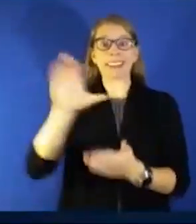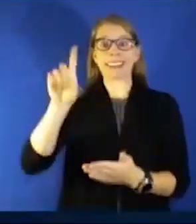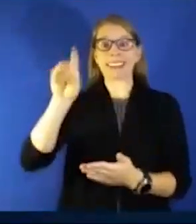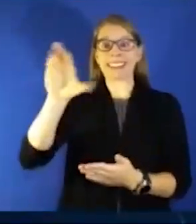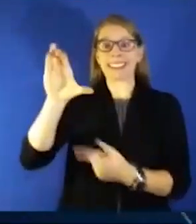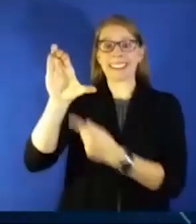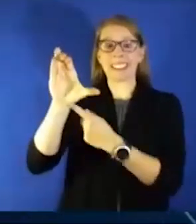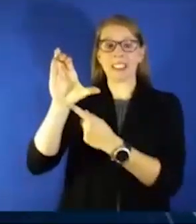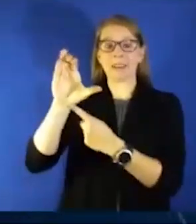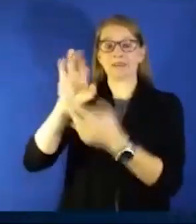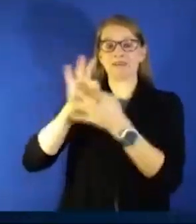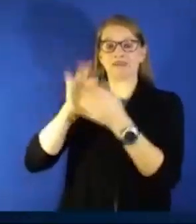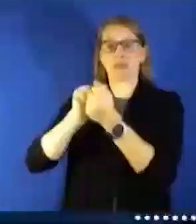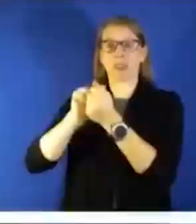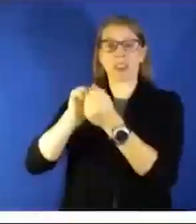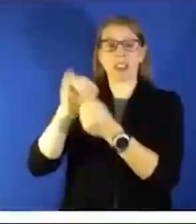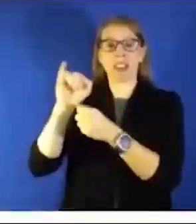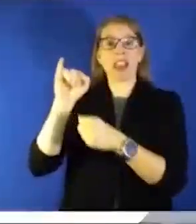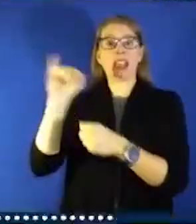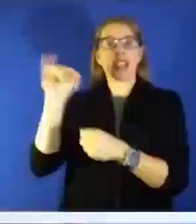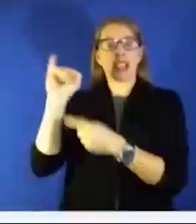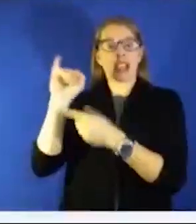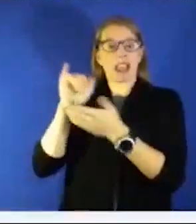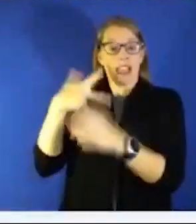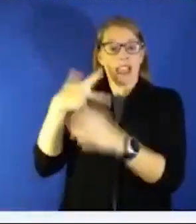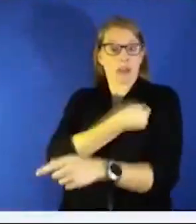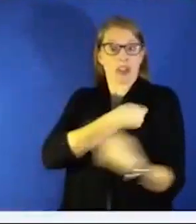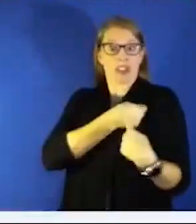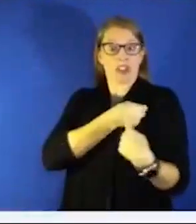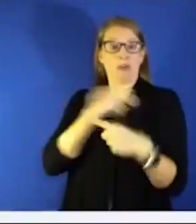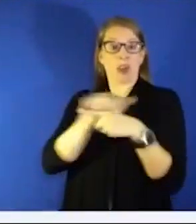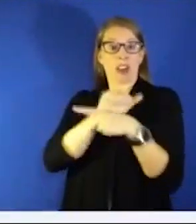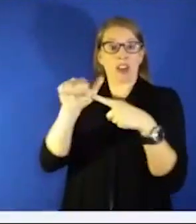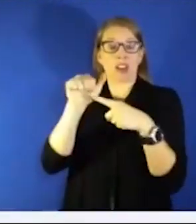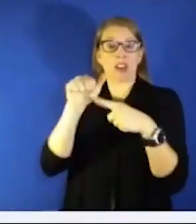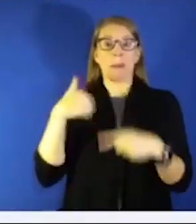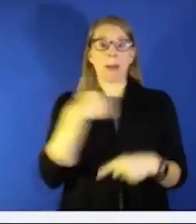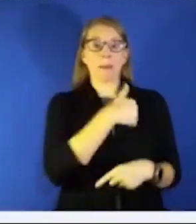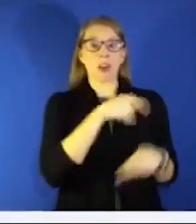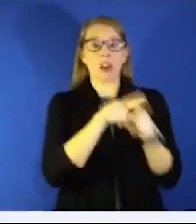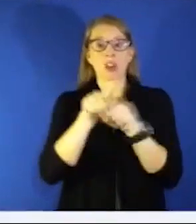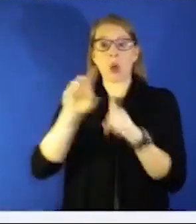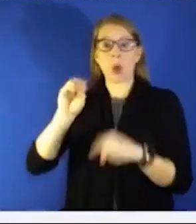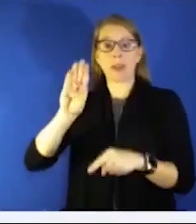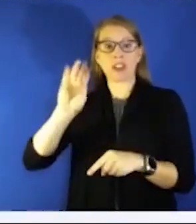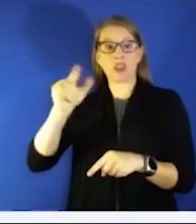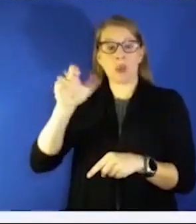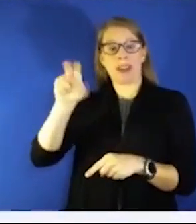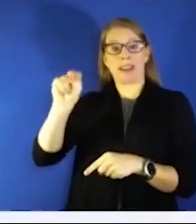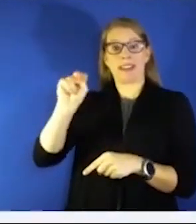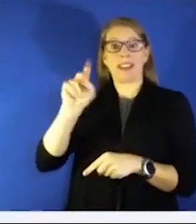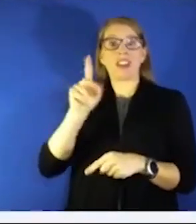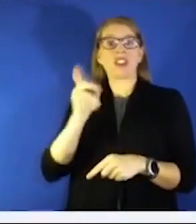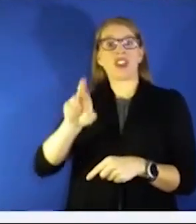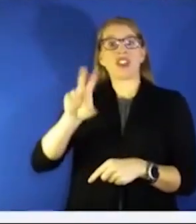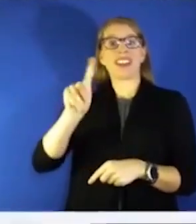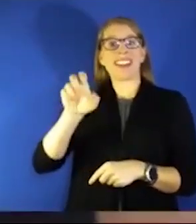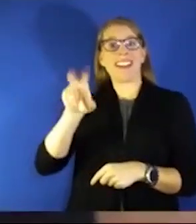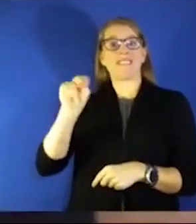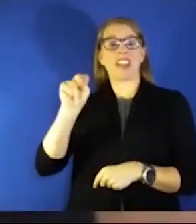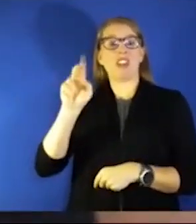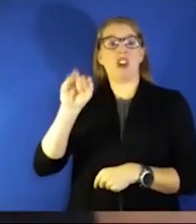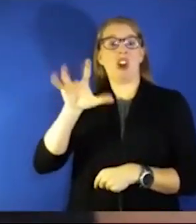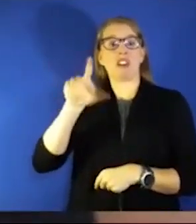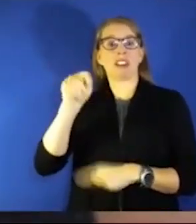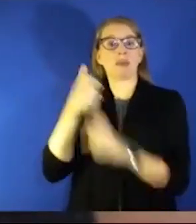Immunization Practices meets, and we are going to hear from member and OBGYN Dr. Kevin Ault on what he expects to hear and learn, as we know